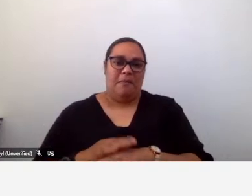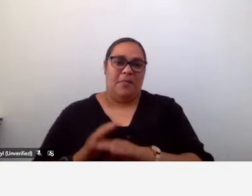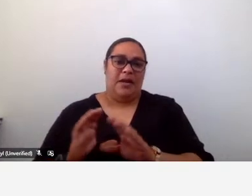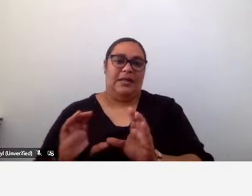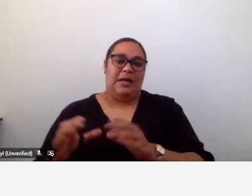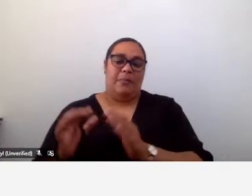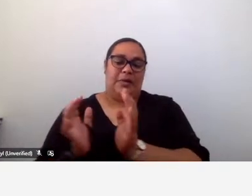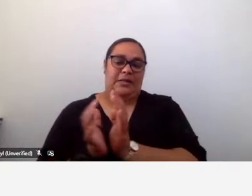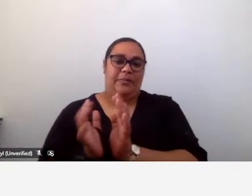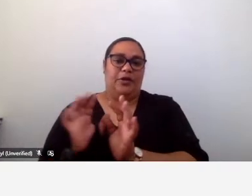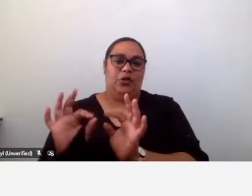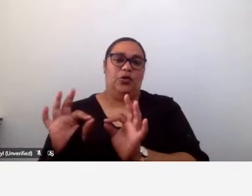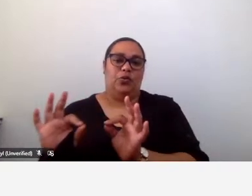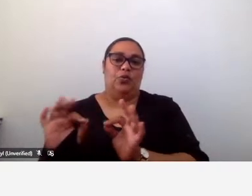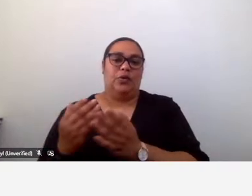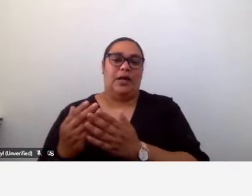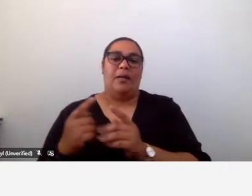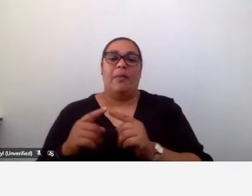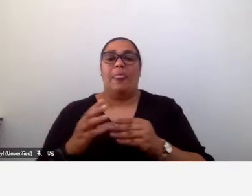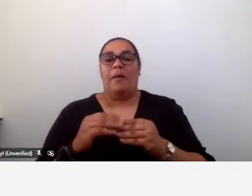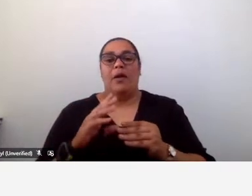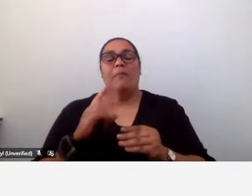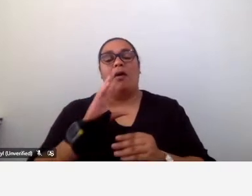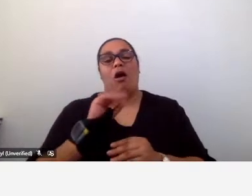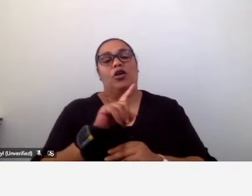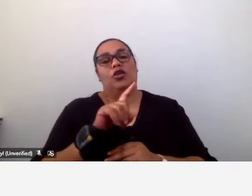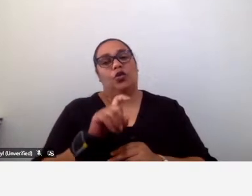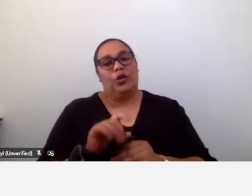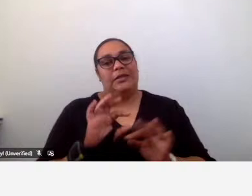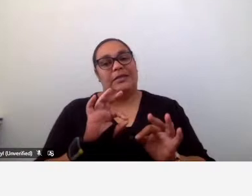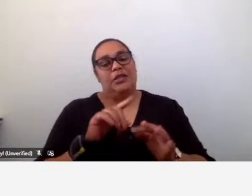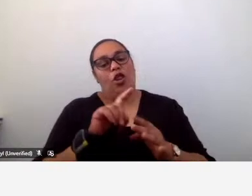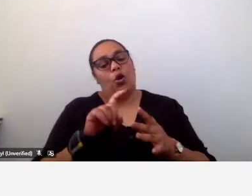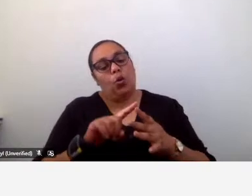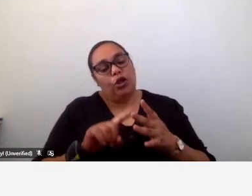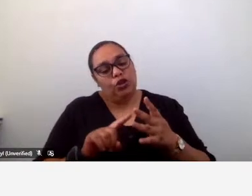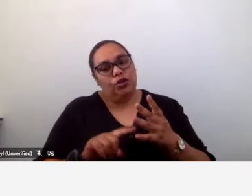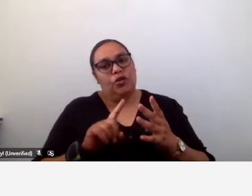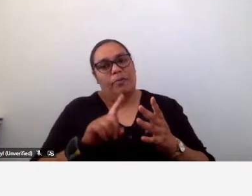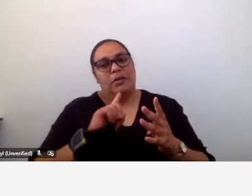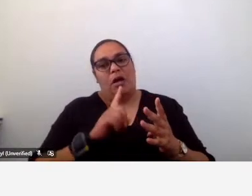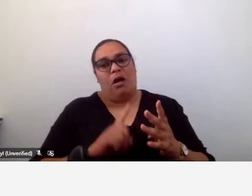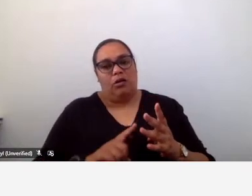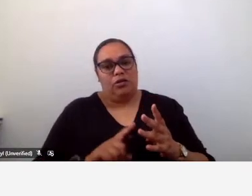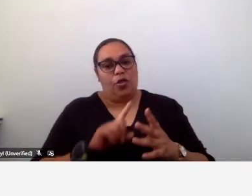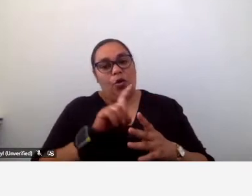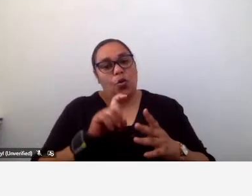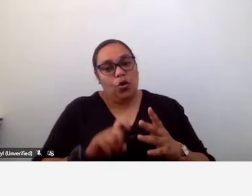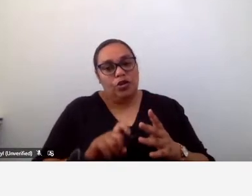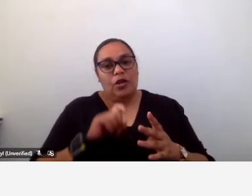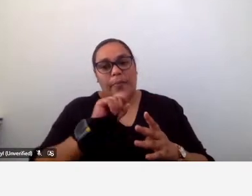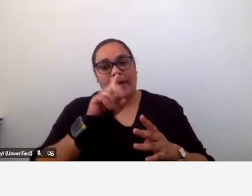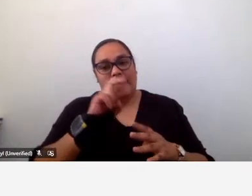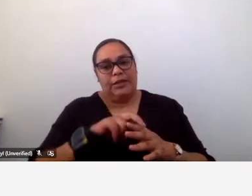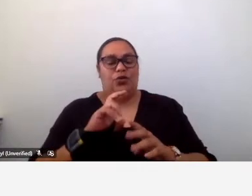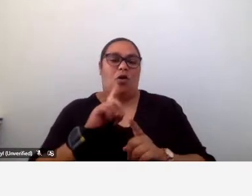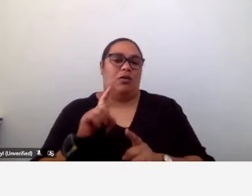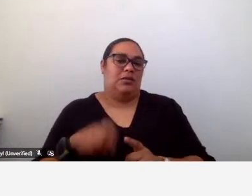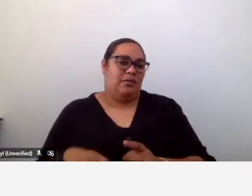meeting. I think the member asked some questions, and those are the questions, the questions that need to be